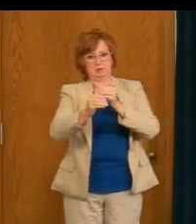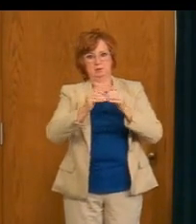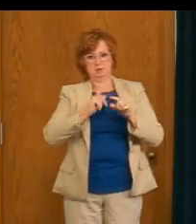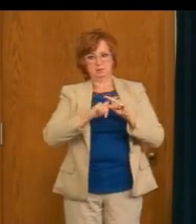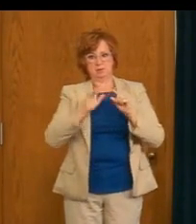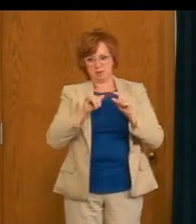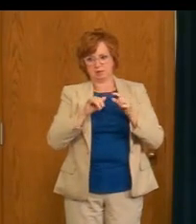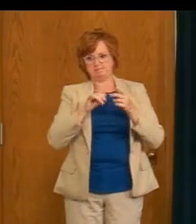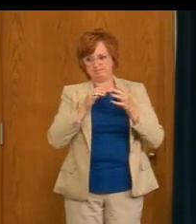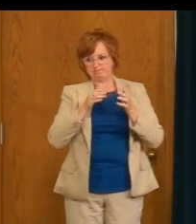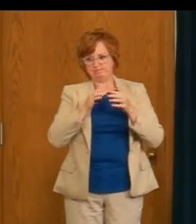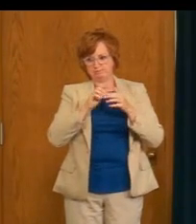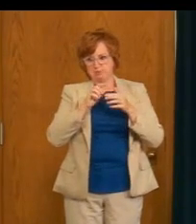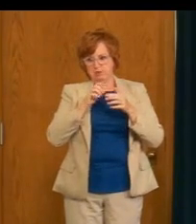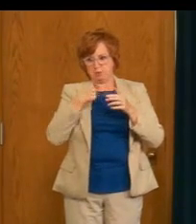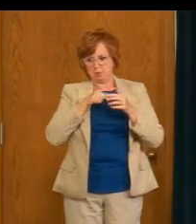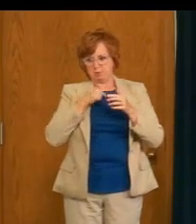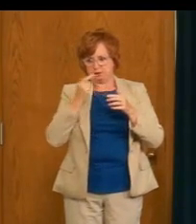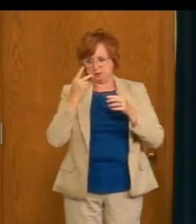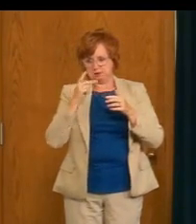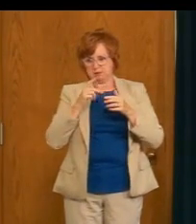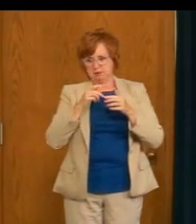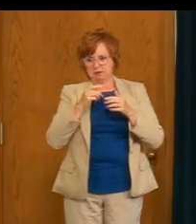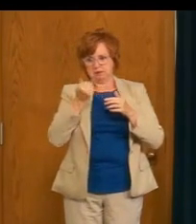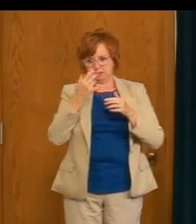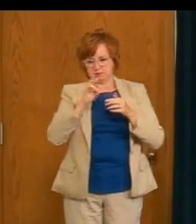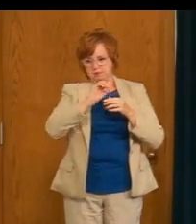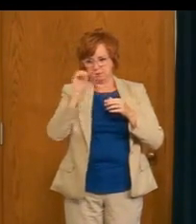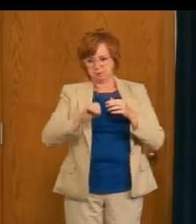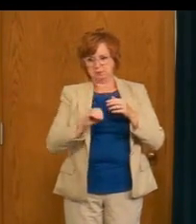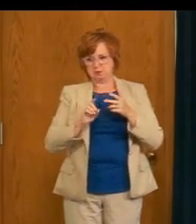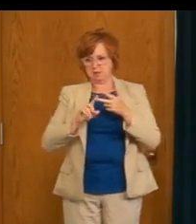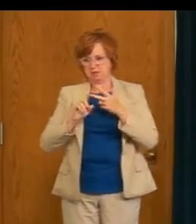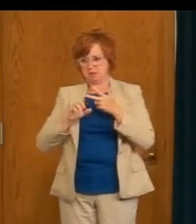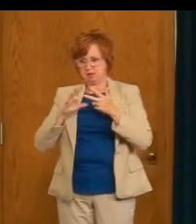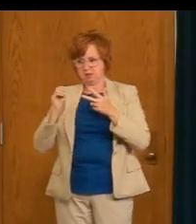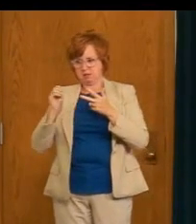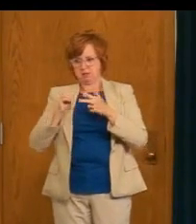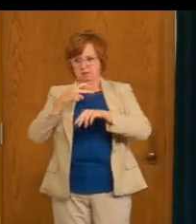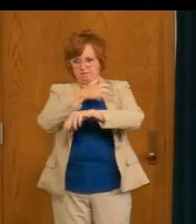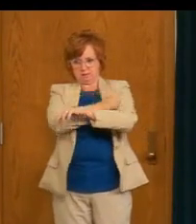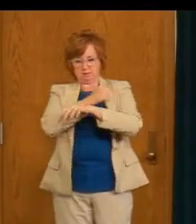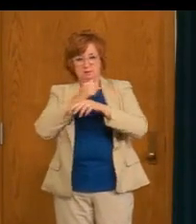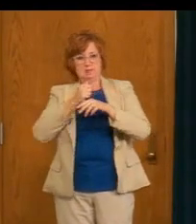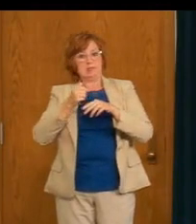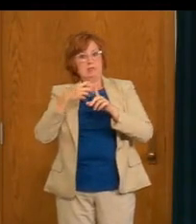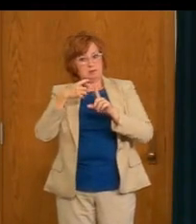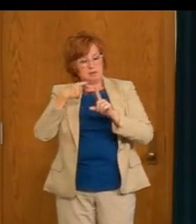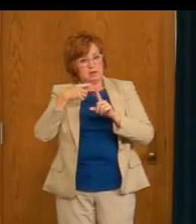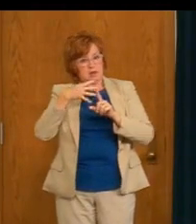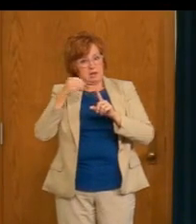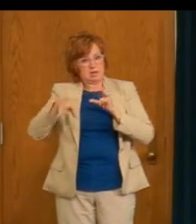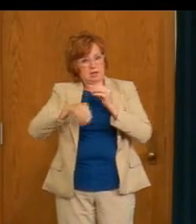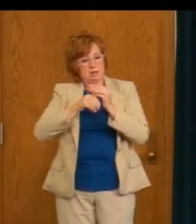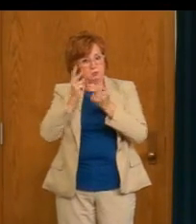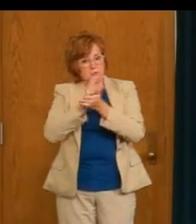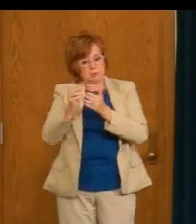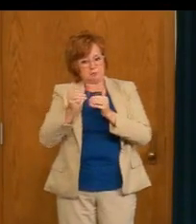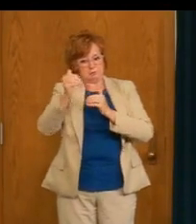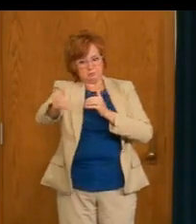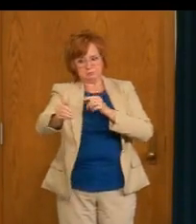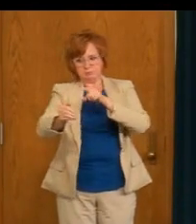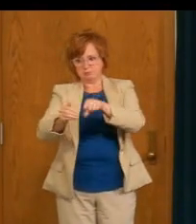again, this is what we were hoping to see, and this is what the data is showing. And of the 355 cases with the